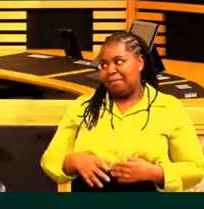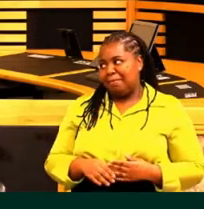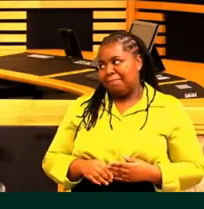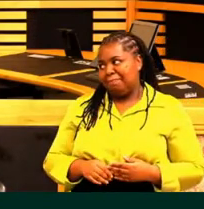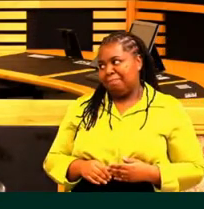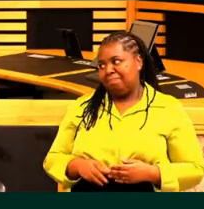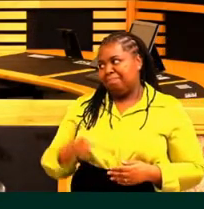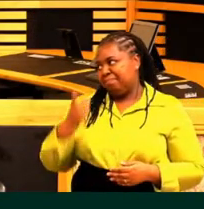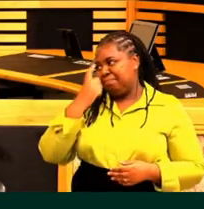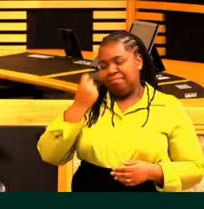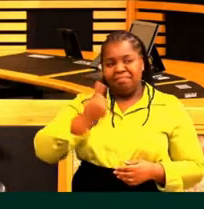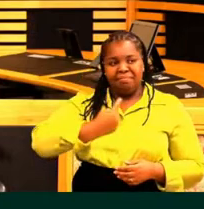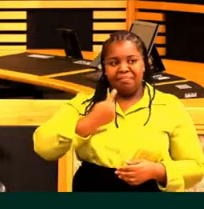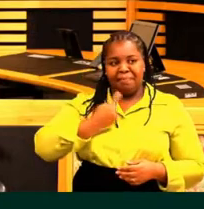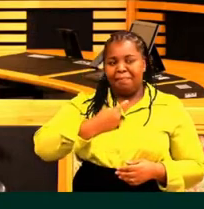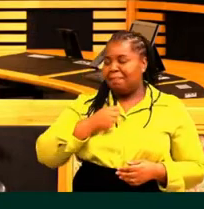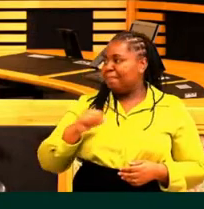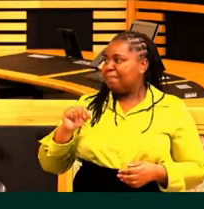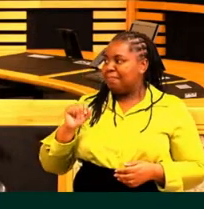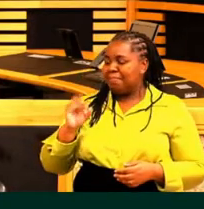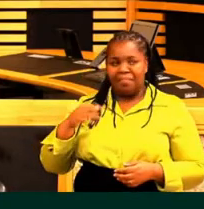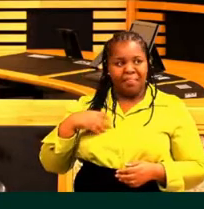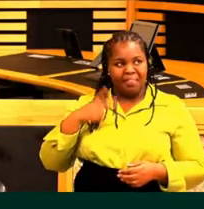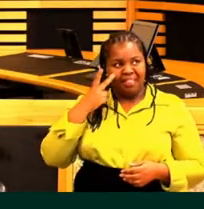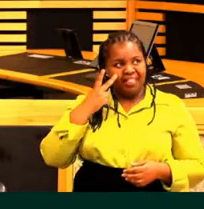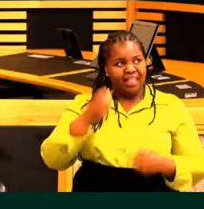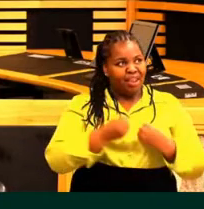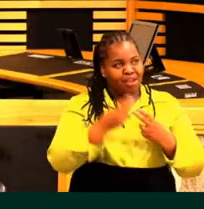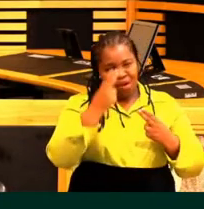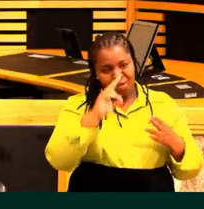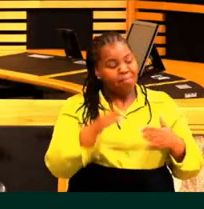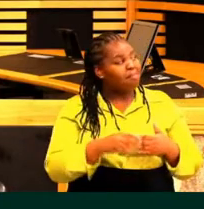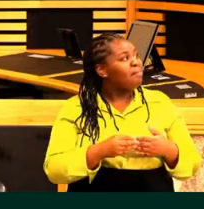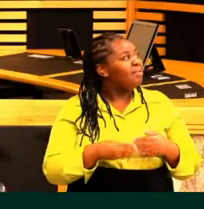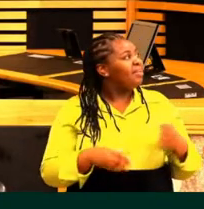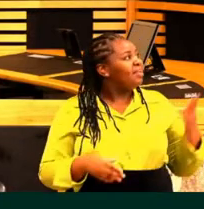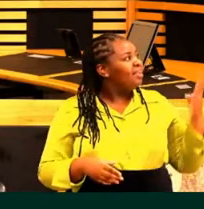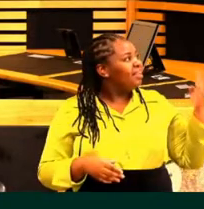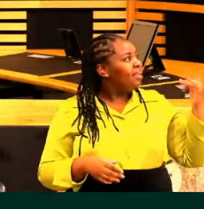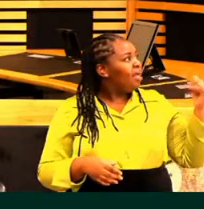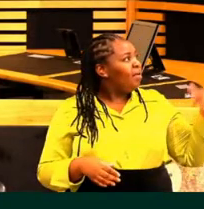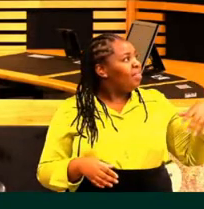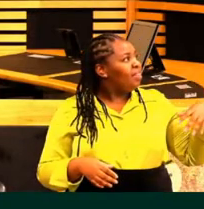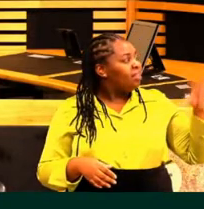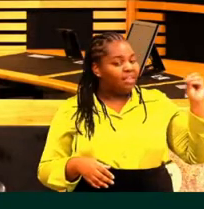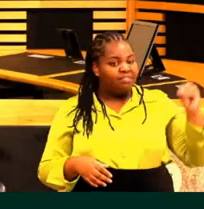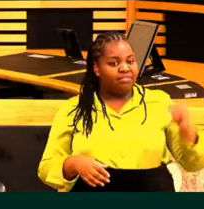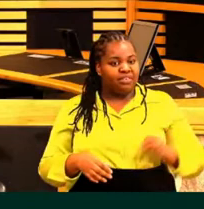asking myself if I've seen couple of honorable members that have left